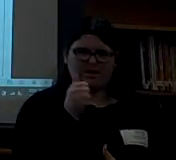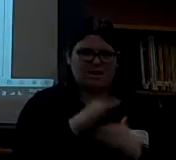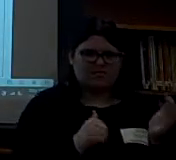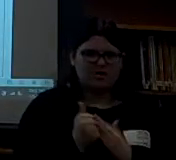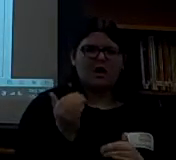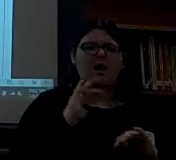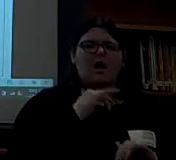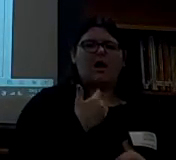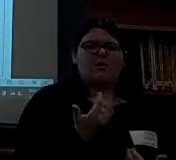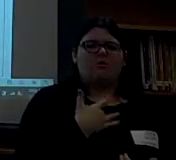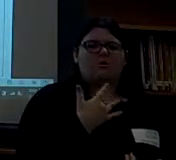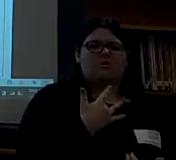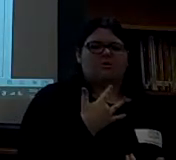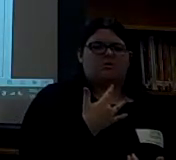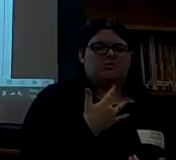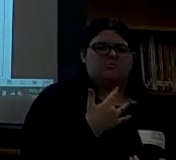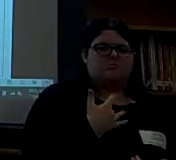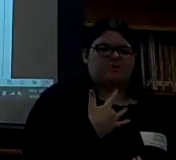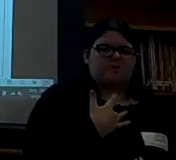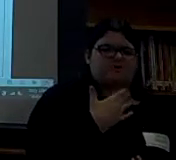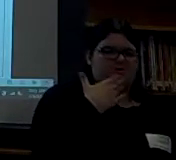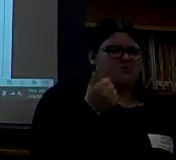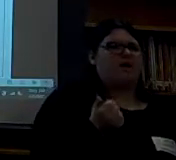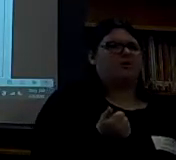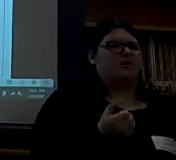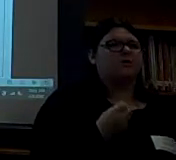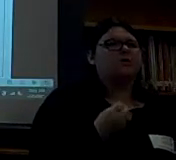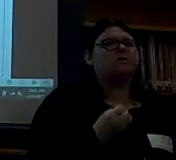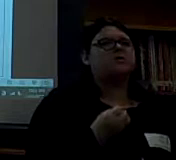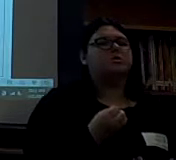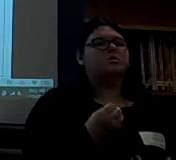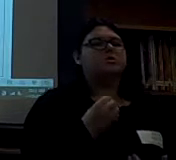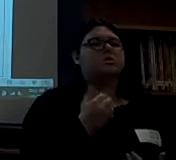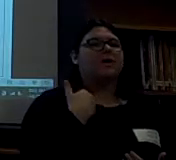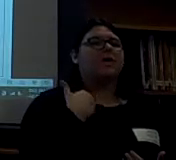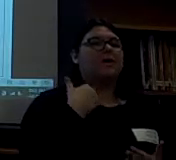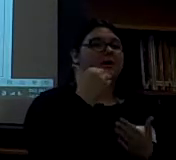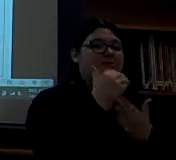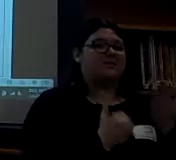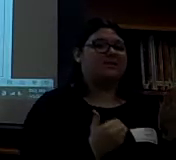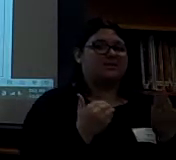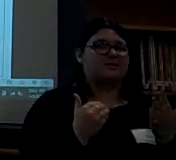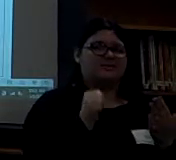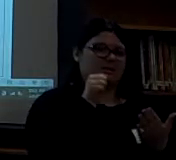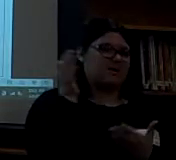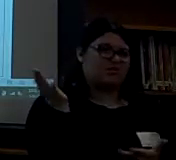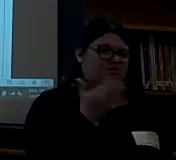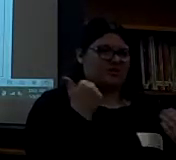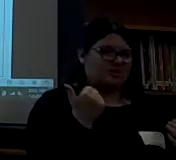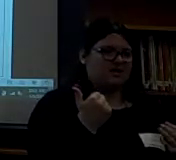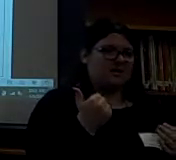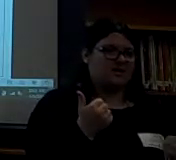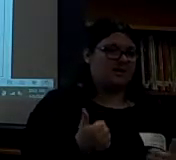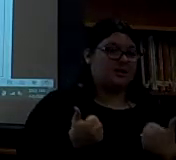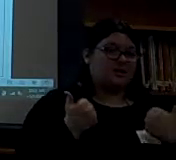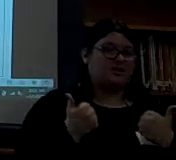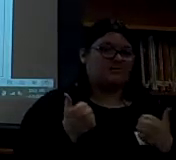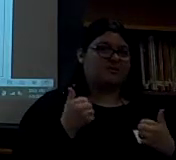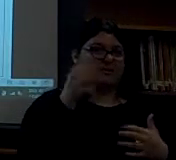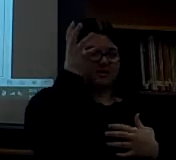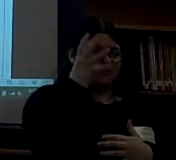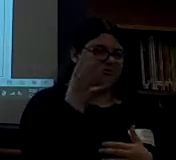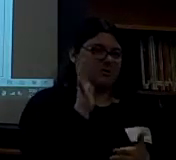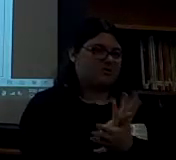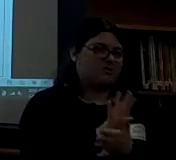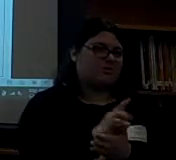and how do I find a way to cope with that discomfort? So I do have a list. I didn't bring it today. It actually lives in this parenting academy that I mentioned, a